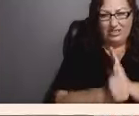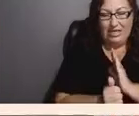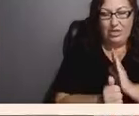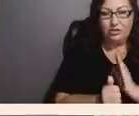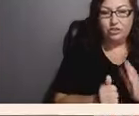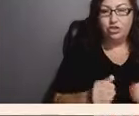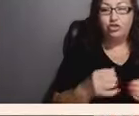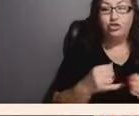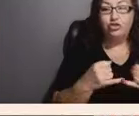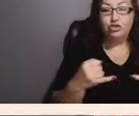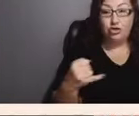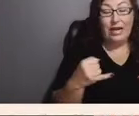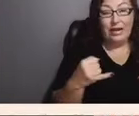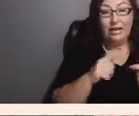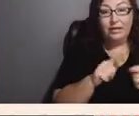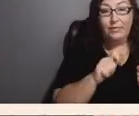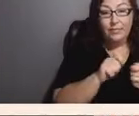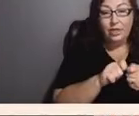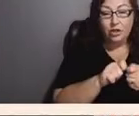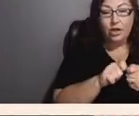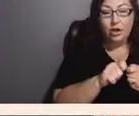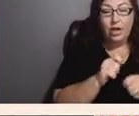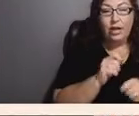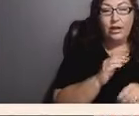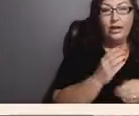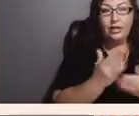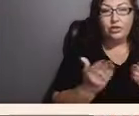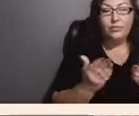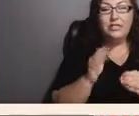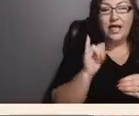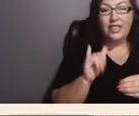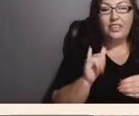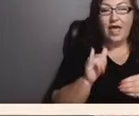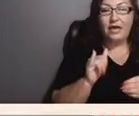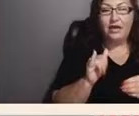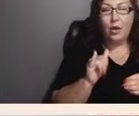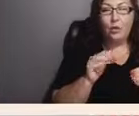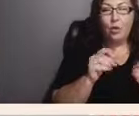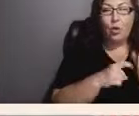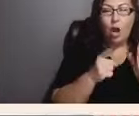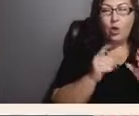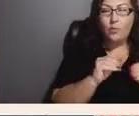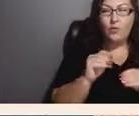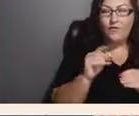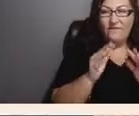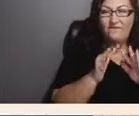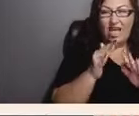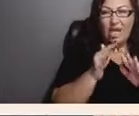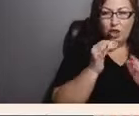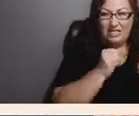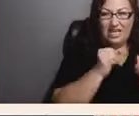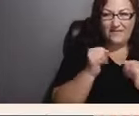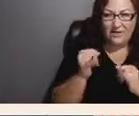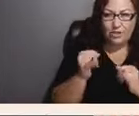particular require you to move those fingers individually. The piano, too, is a good example.